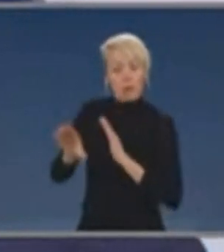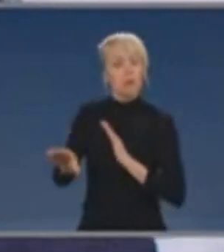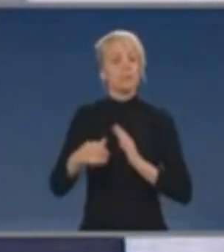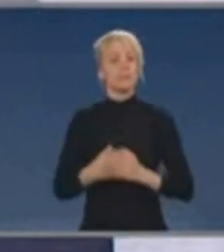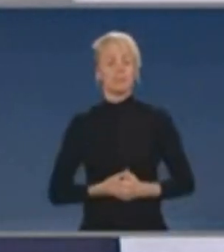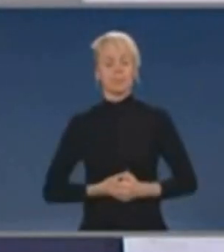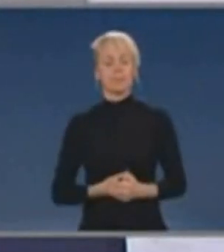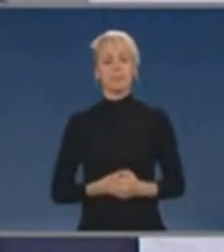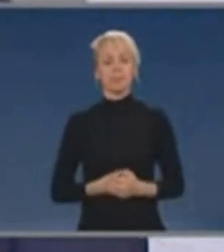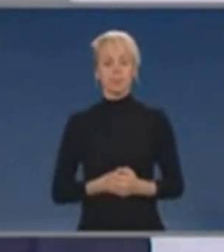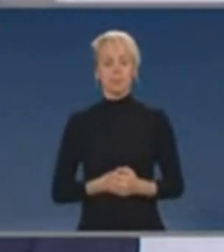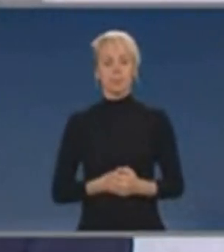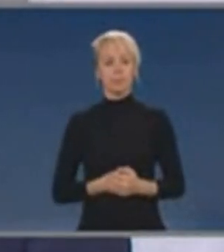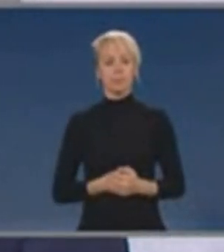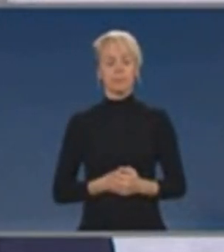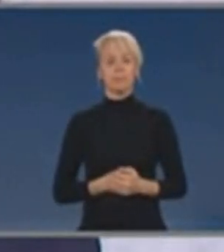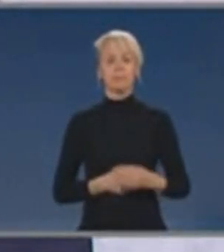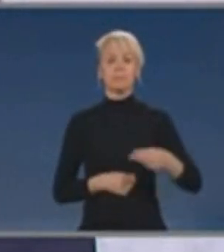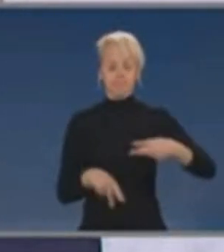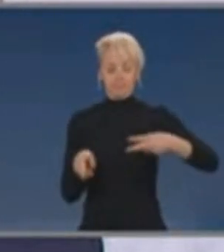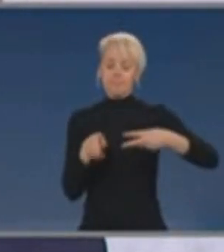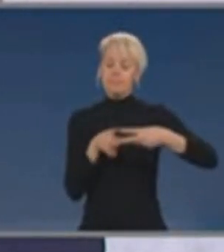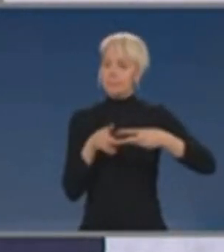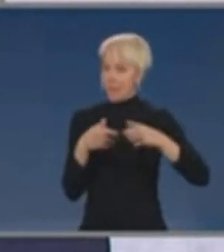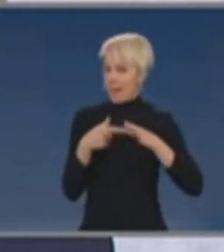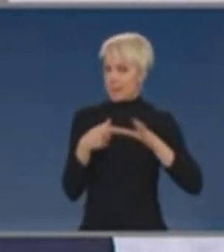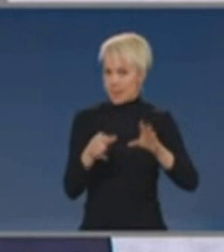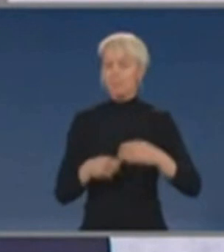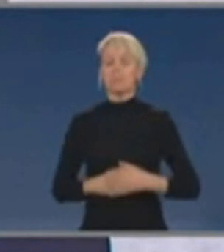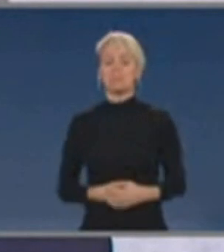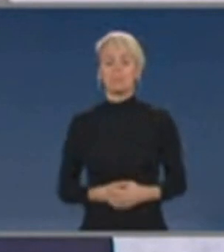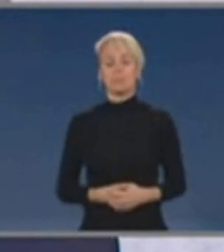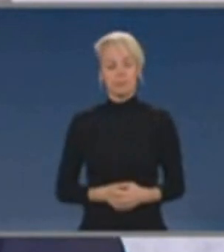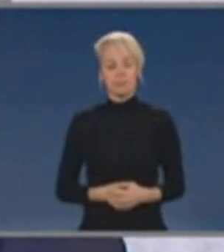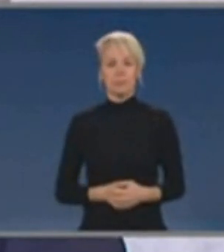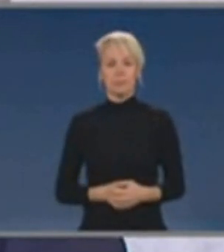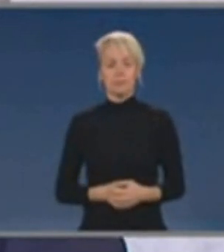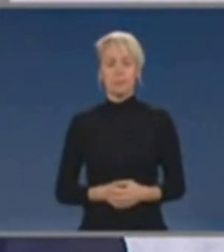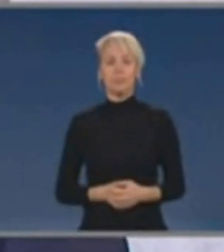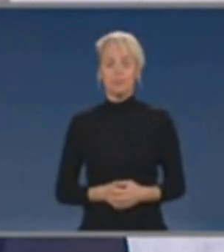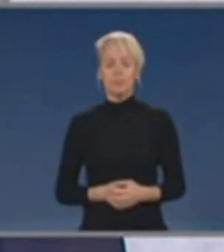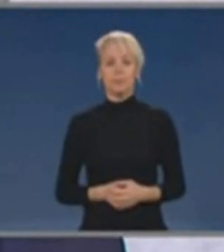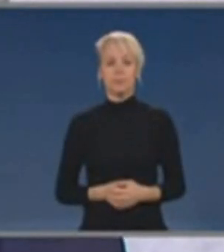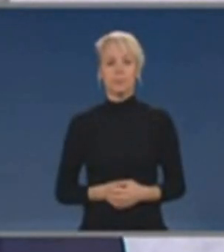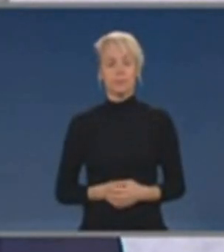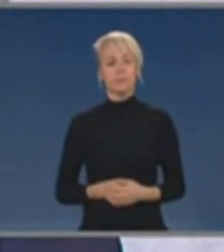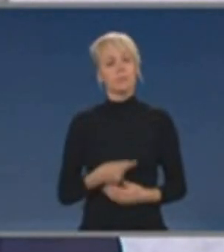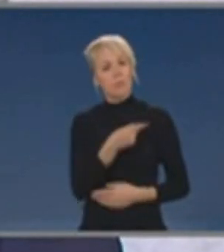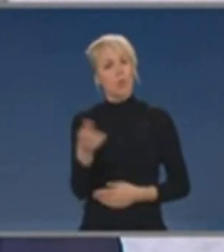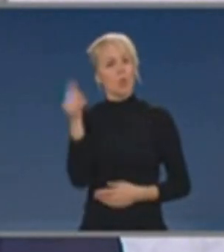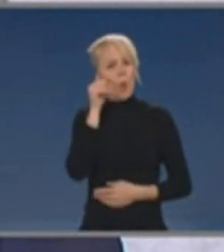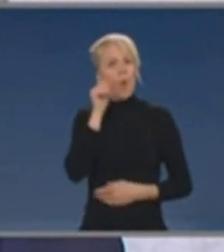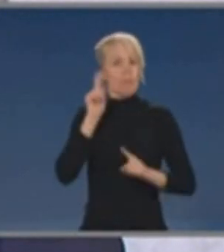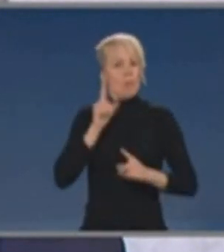short answer to that question. On the other matter, we are, as people are aware, working